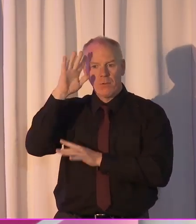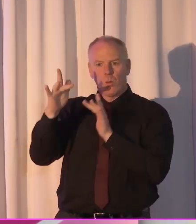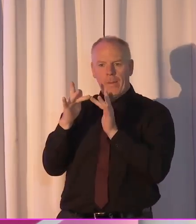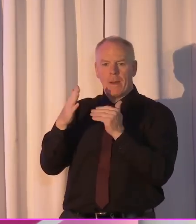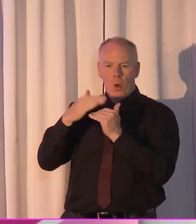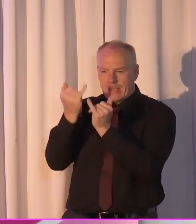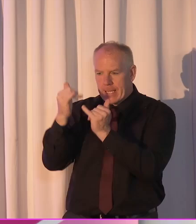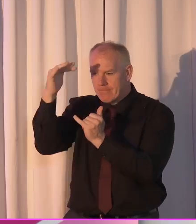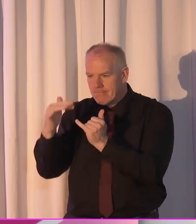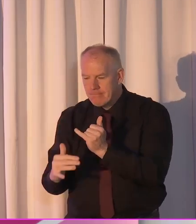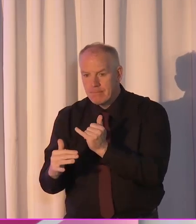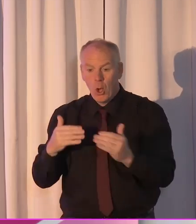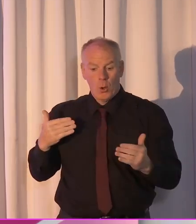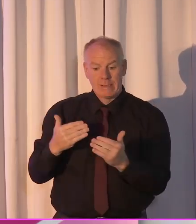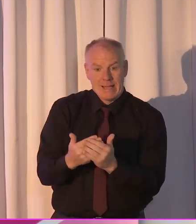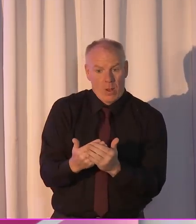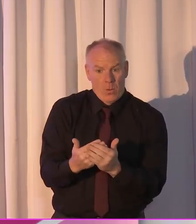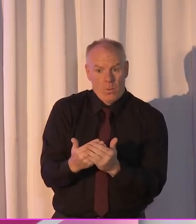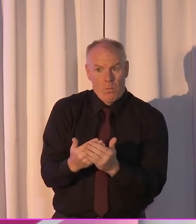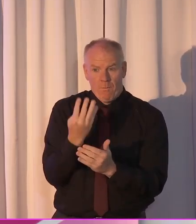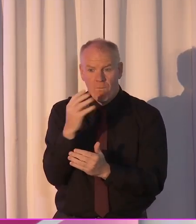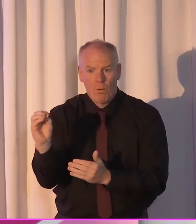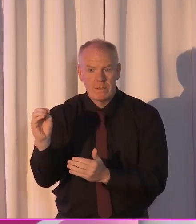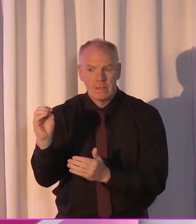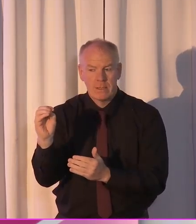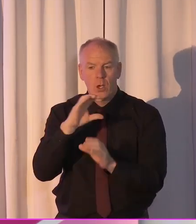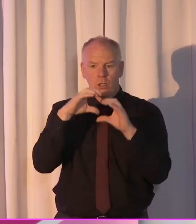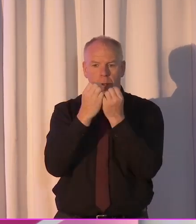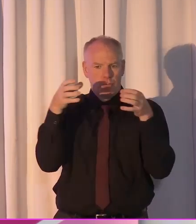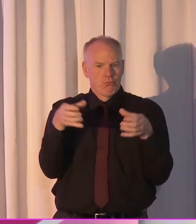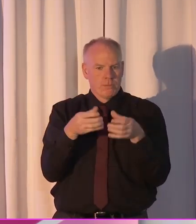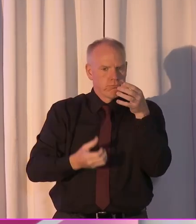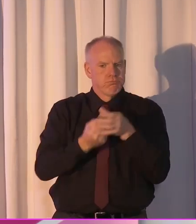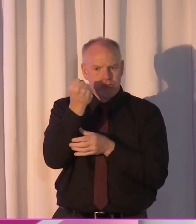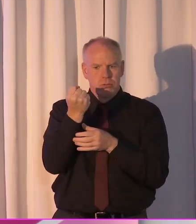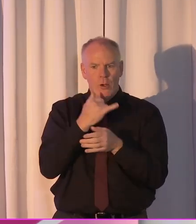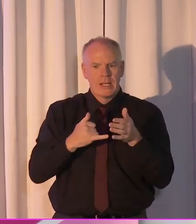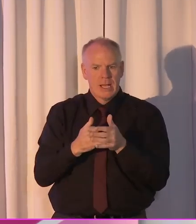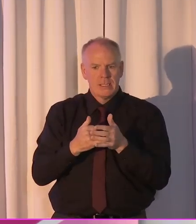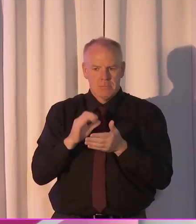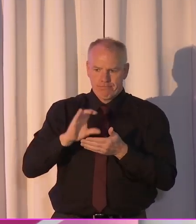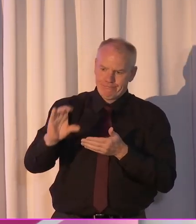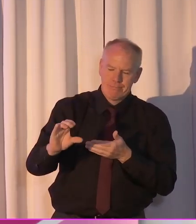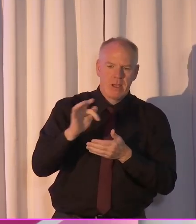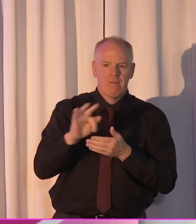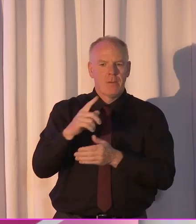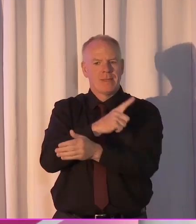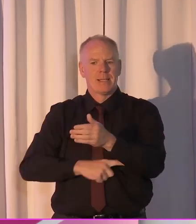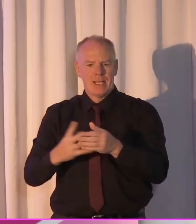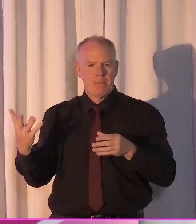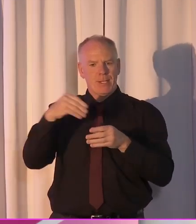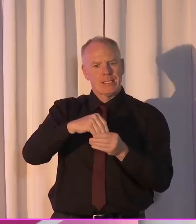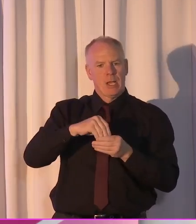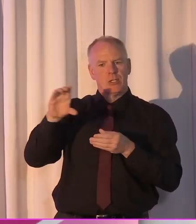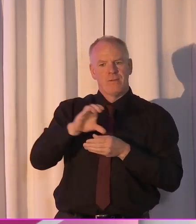more details. To date, 40 community groups or organisations have benefited from the Disability